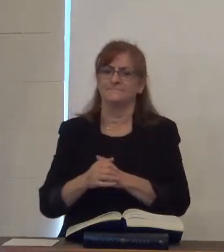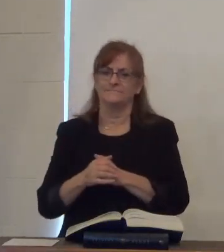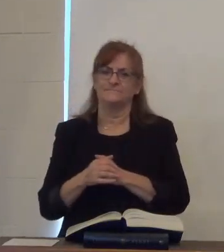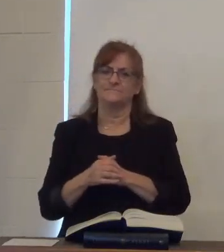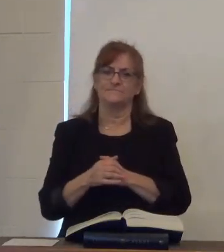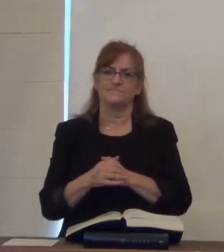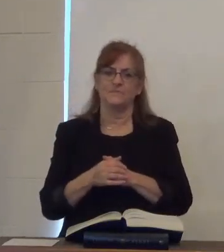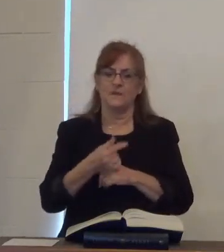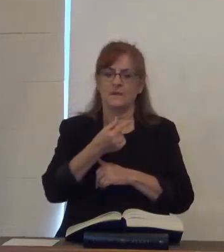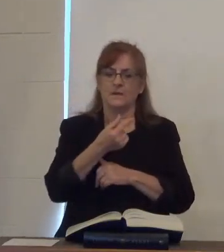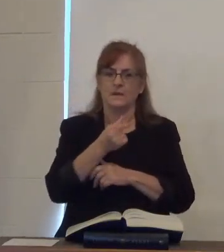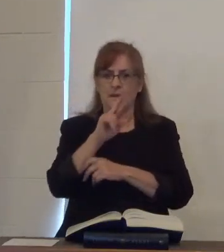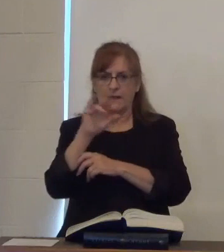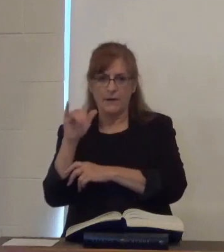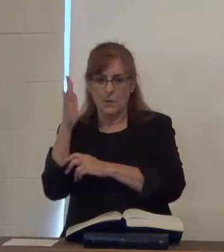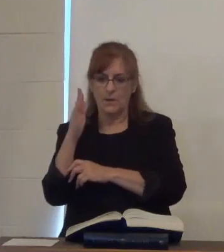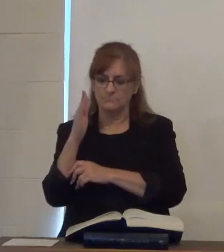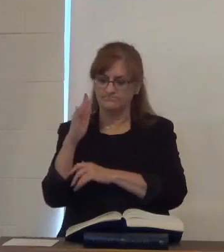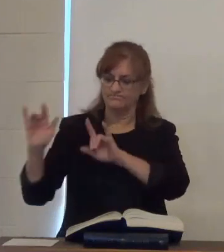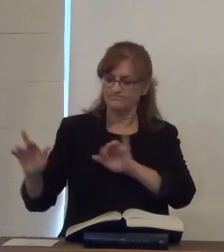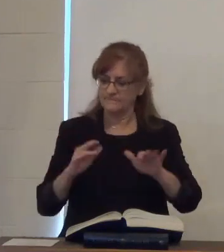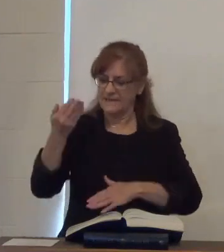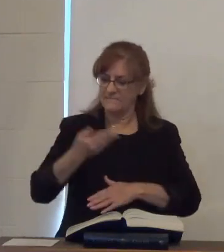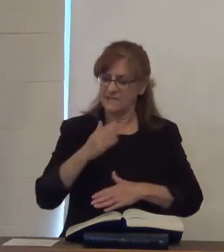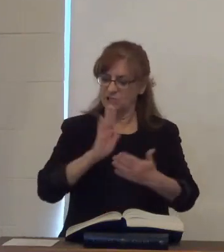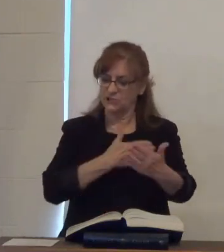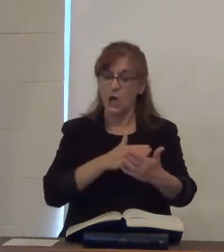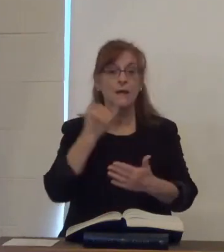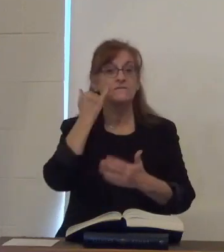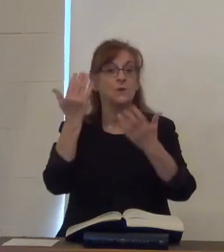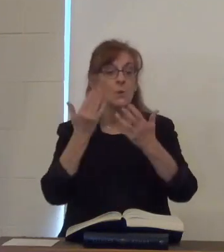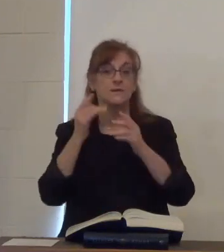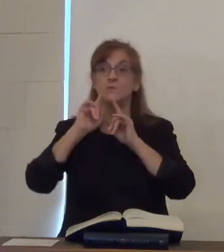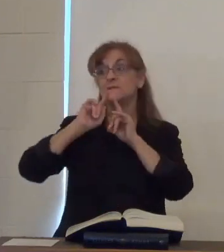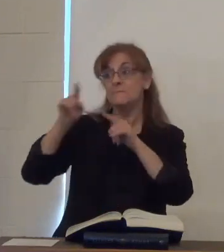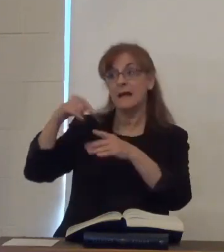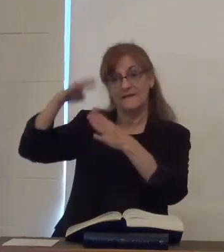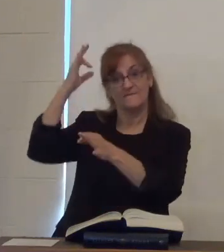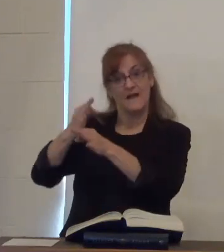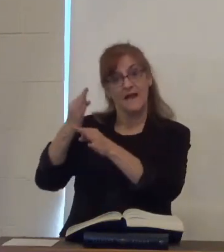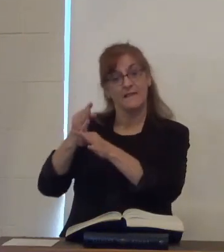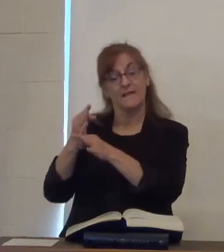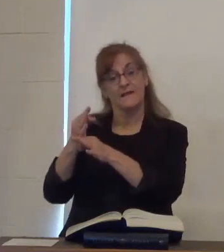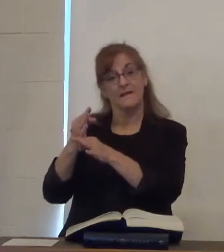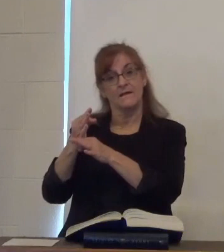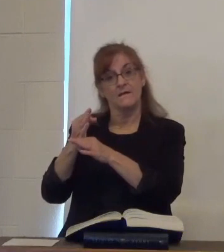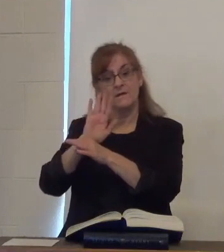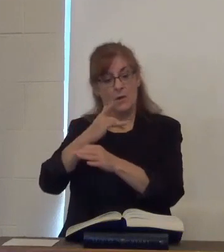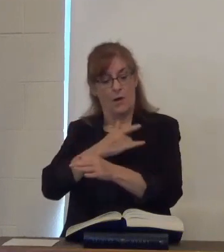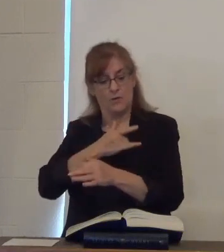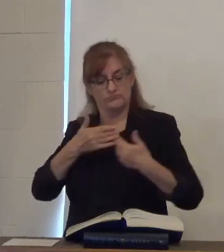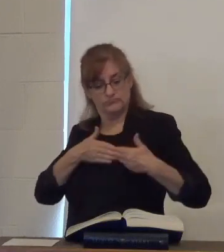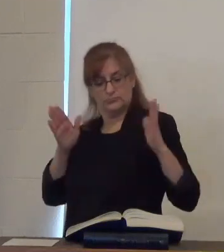Gary's going to close the service with an invitation. If you want to respond in faith, opening your heart to